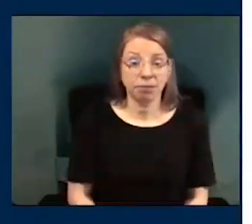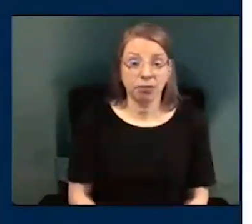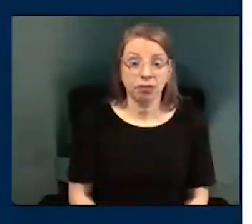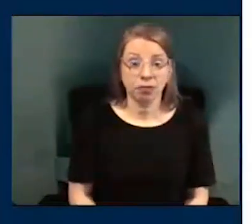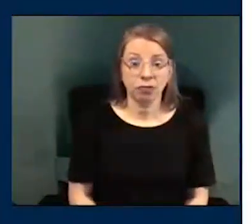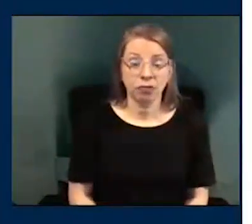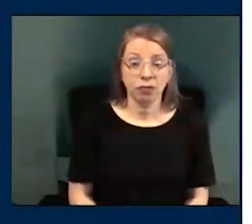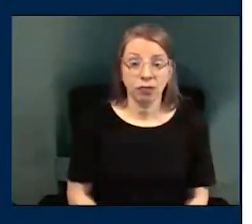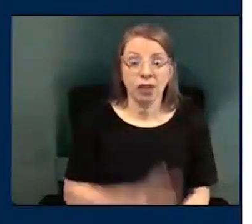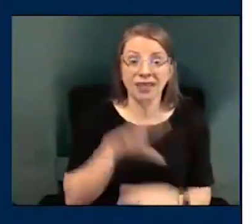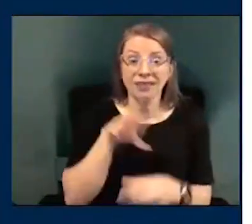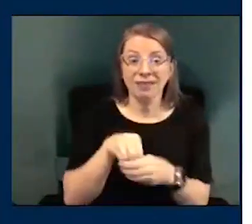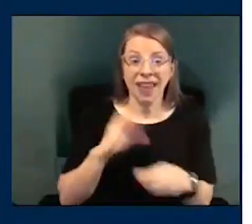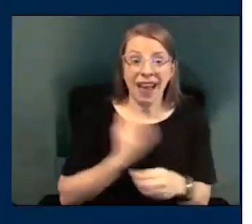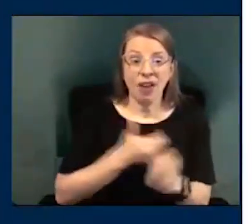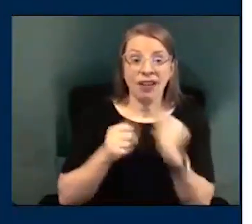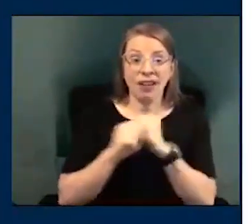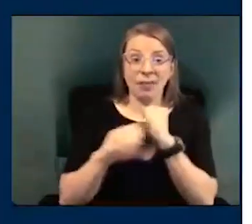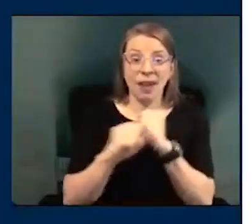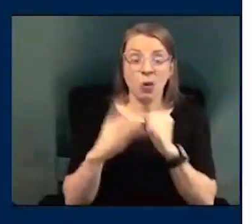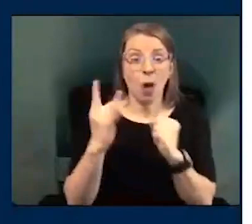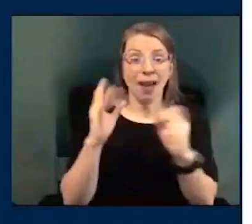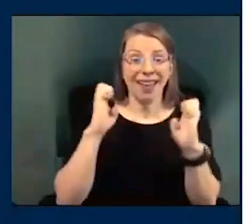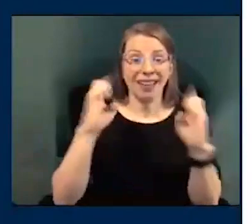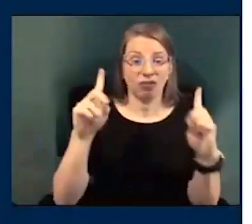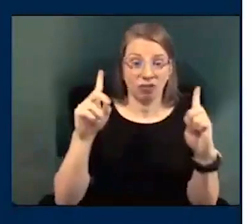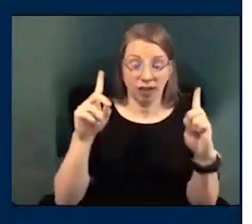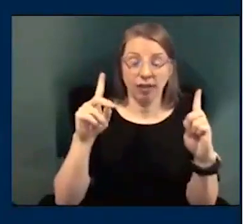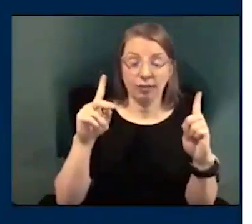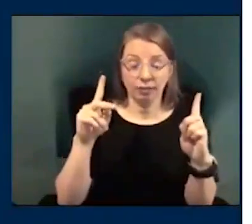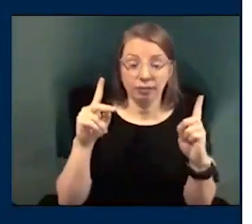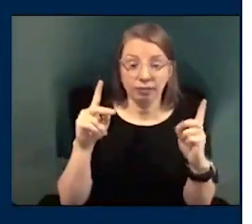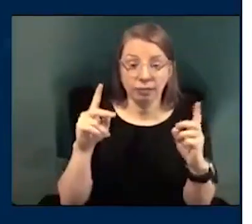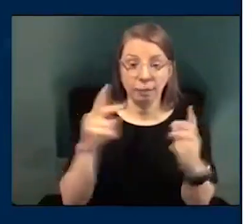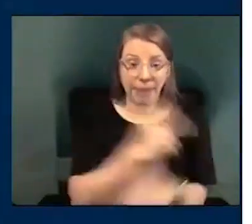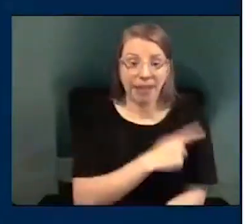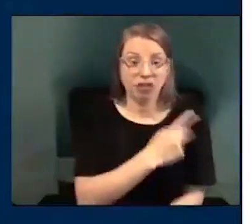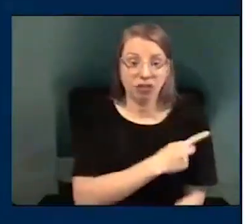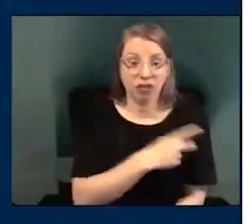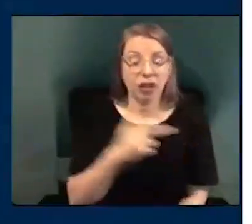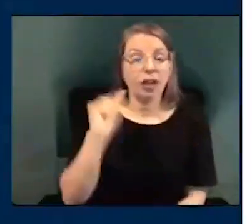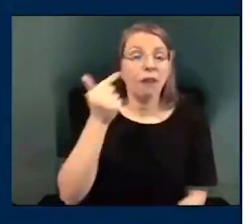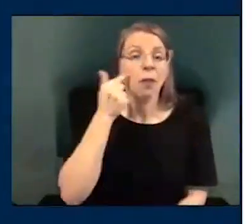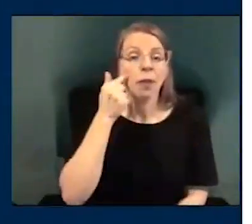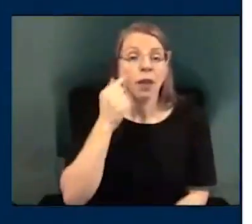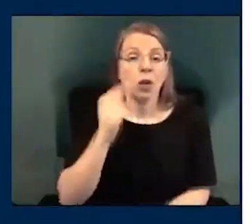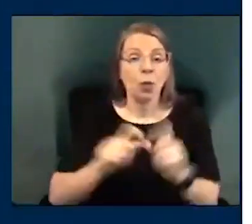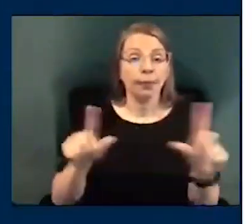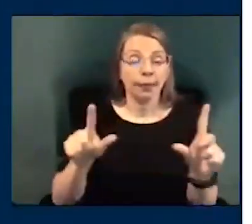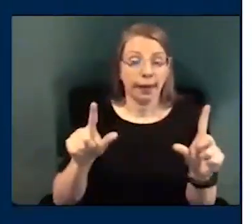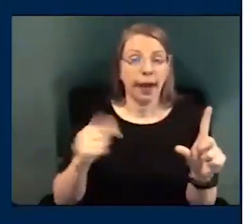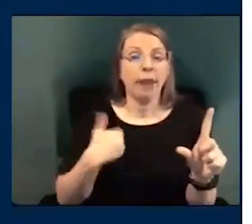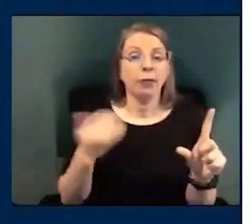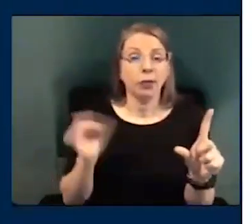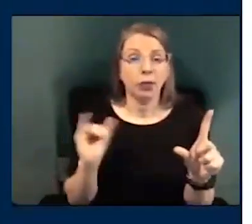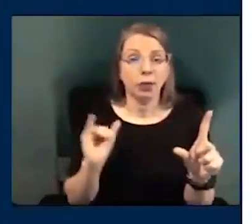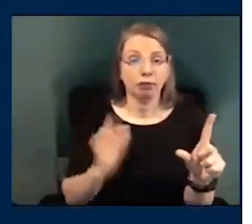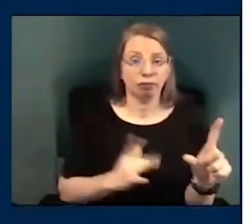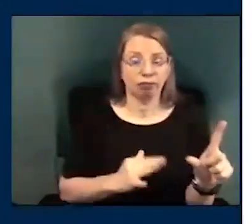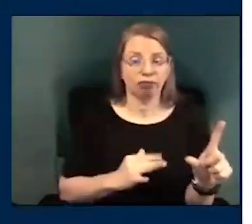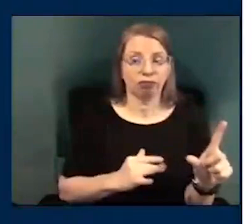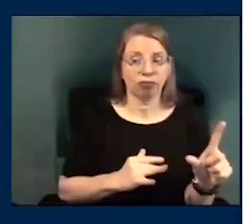to educate patients. It's actually out on the government website, and got those connections out there. I like those so- cool capes on some of the